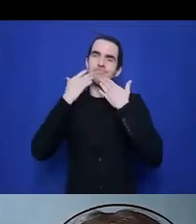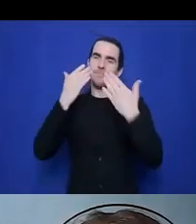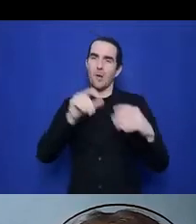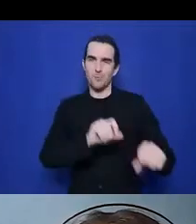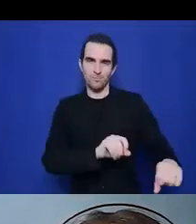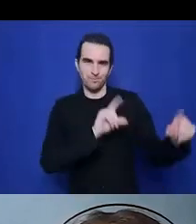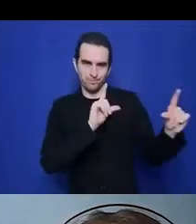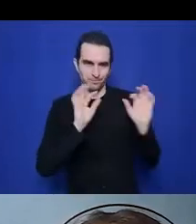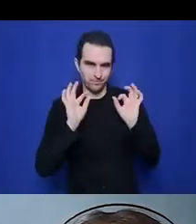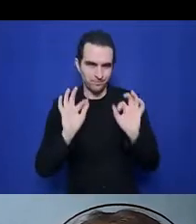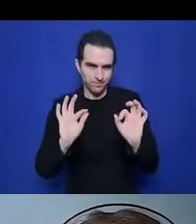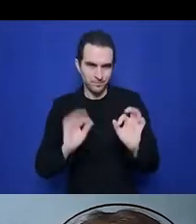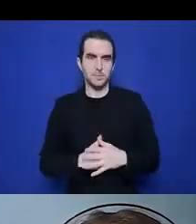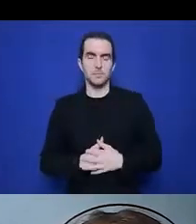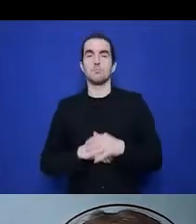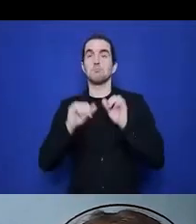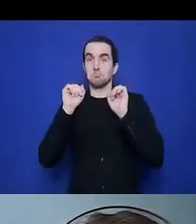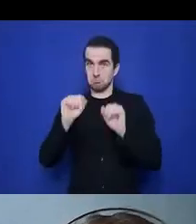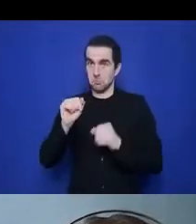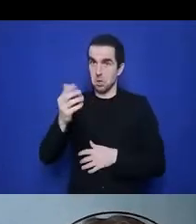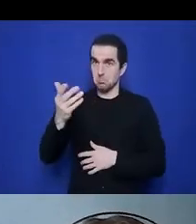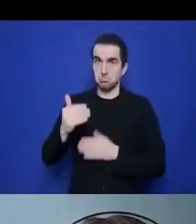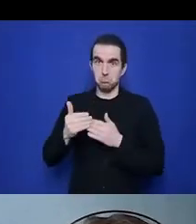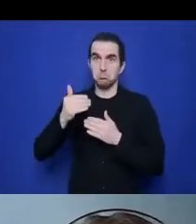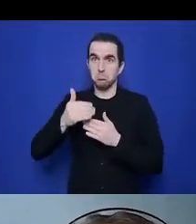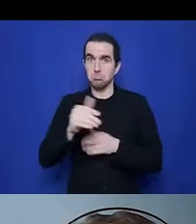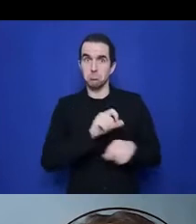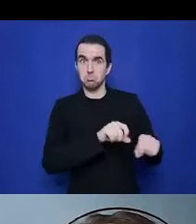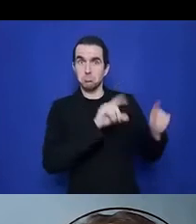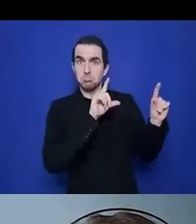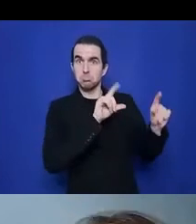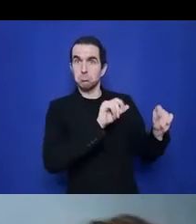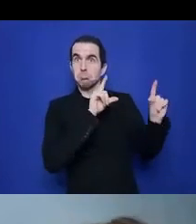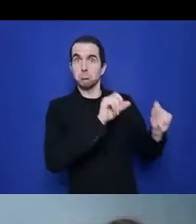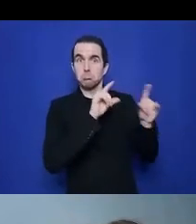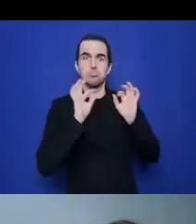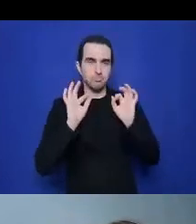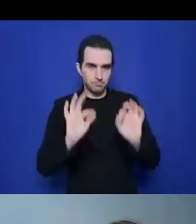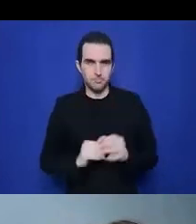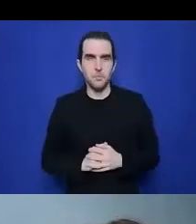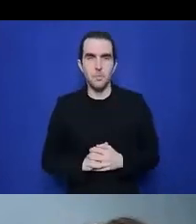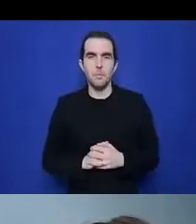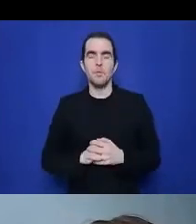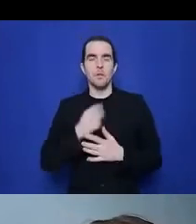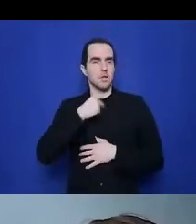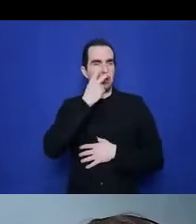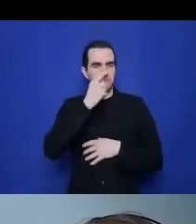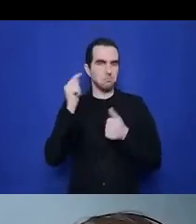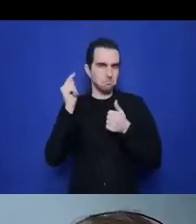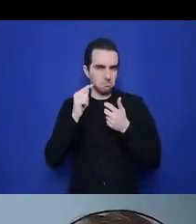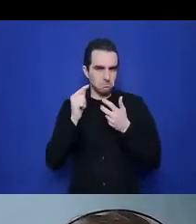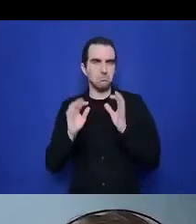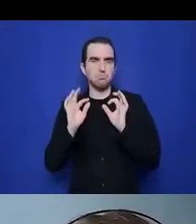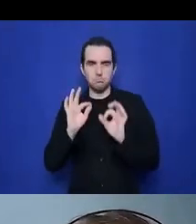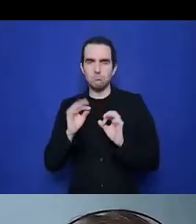Perfect. So these are just the talking points we're going to go over. A little bit background information about Lakeshore Foundation, what is